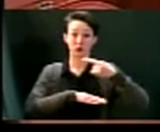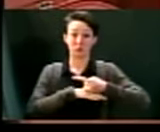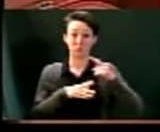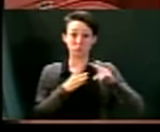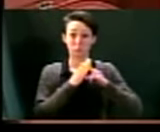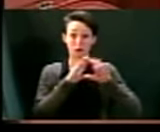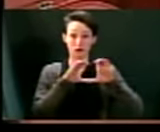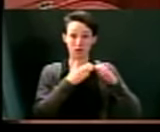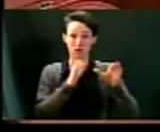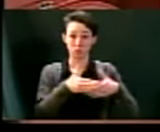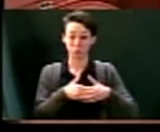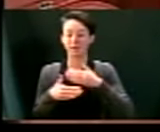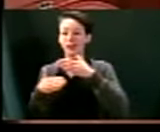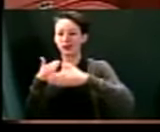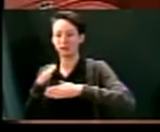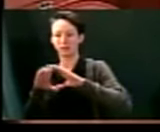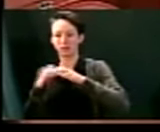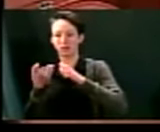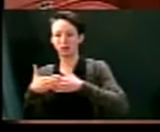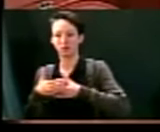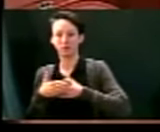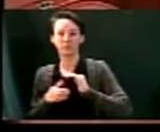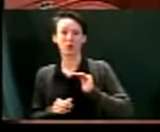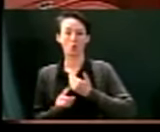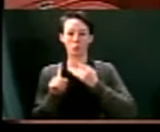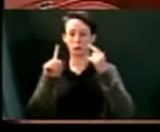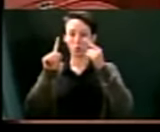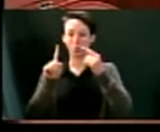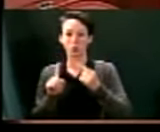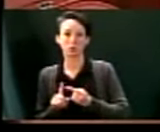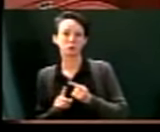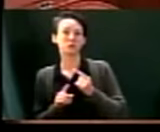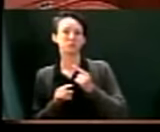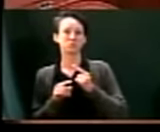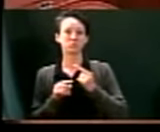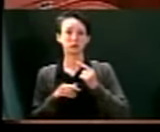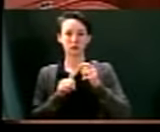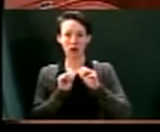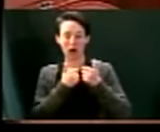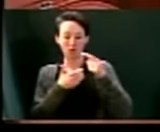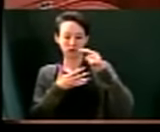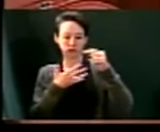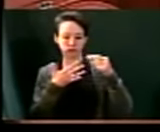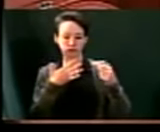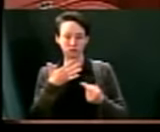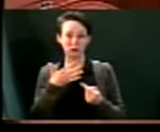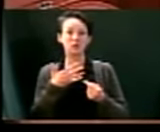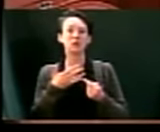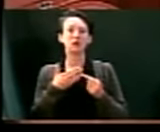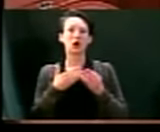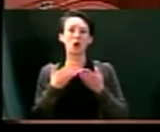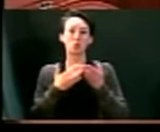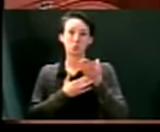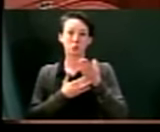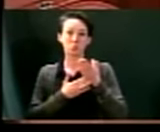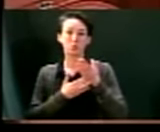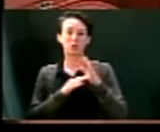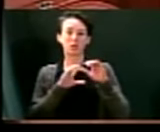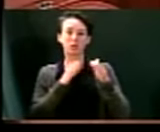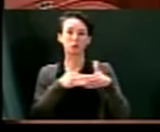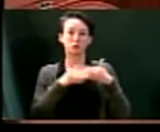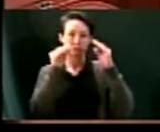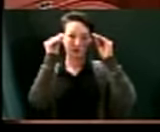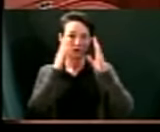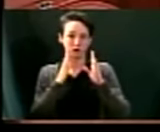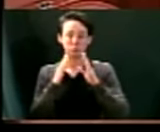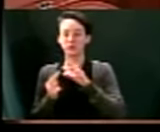the goals we set and the methodology we decide to use have to go through the classroom teacher and special skill